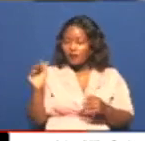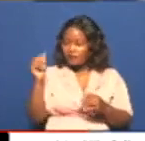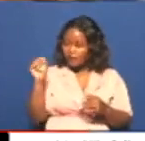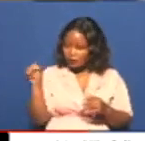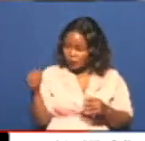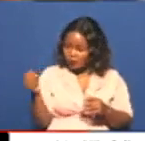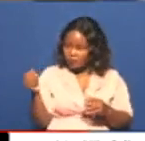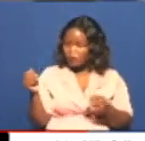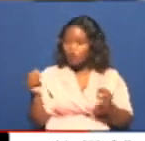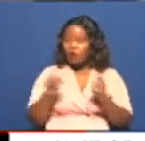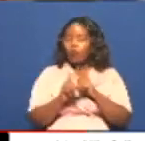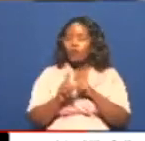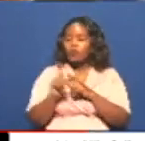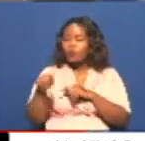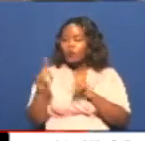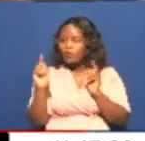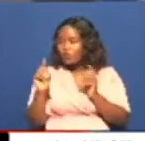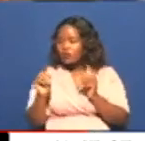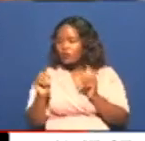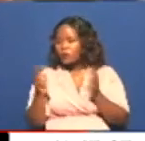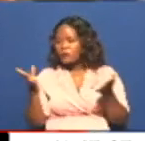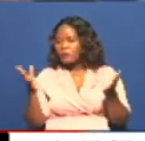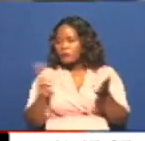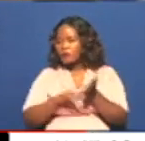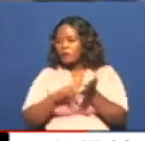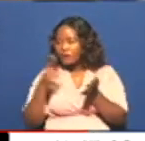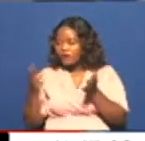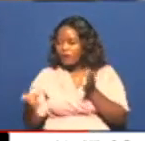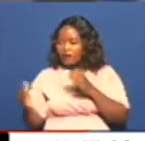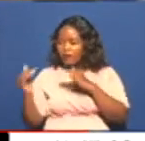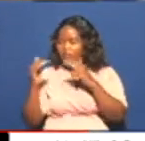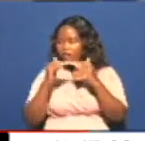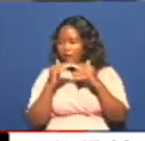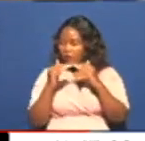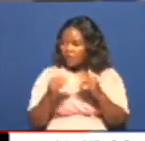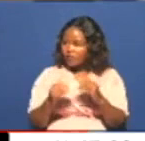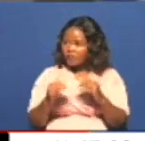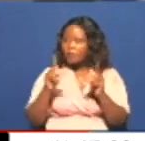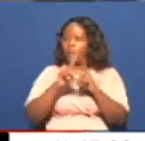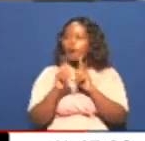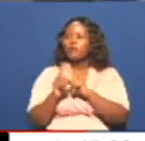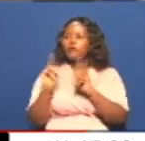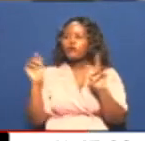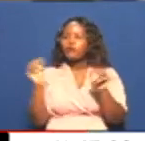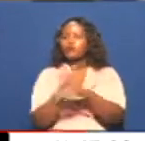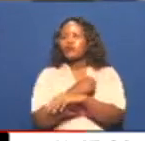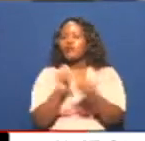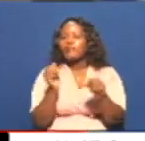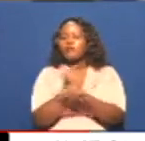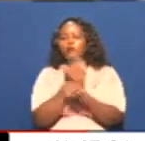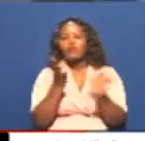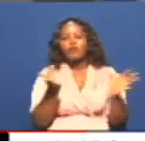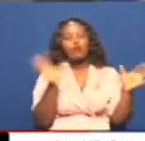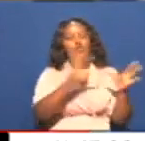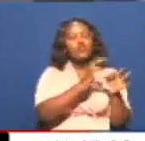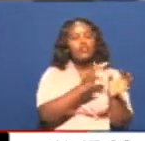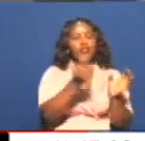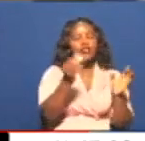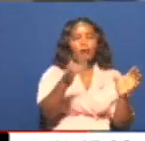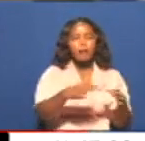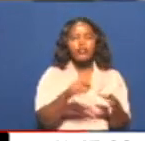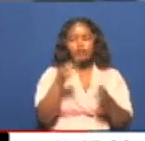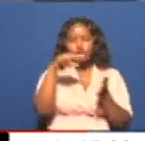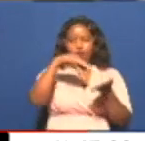you know, you failed as a Democrat and you can't be in a Republican, so you go as an independent.